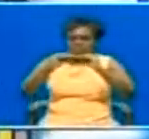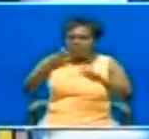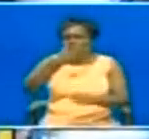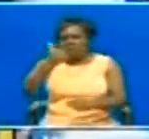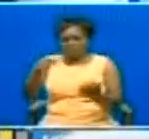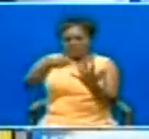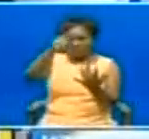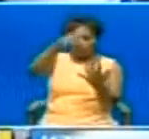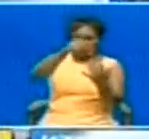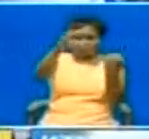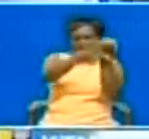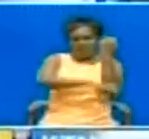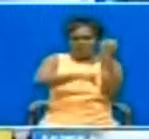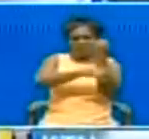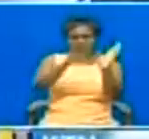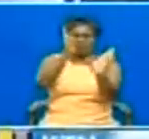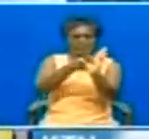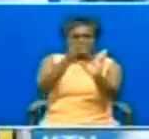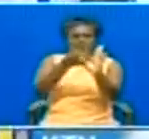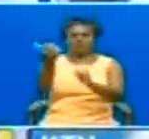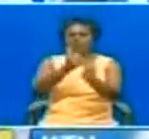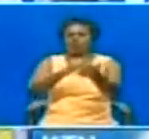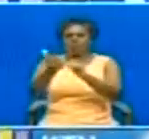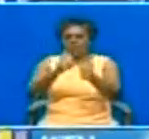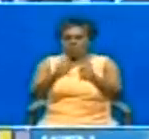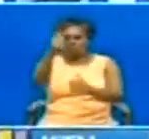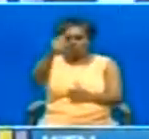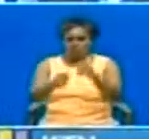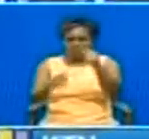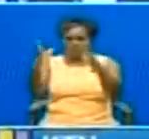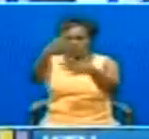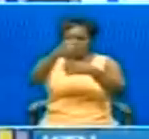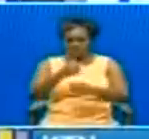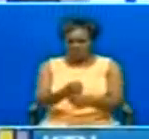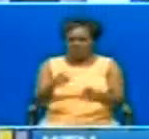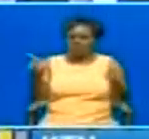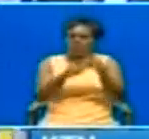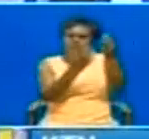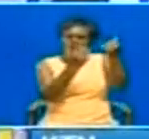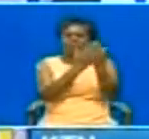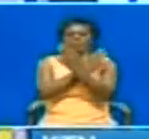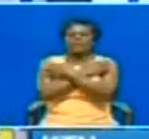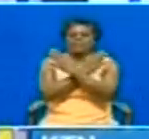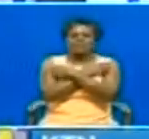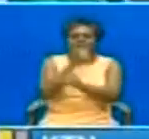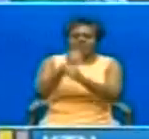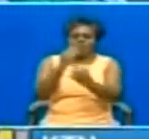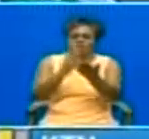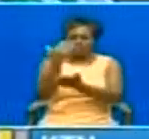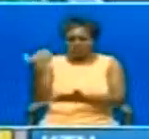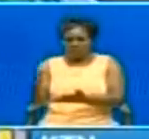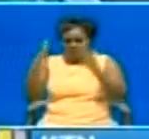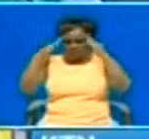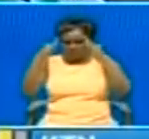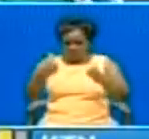players in the country to take part in the Brookside Games organized by the dairy company. The organizers hope the partnership will ensure that students put more effort